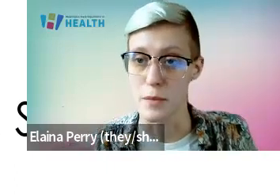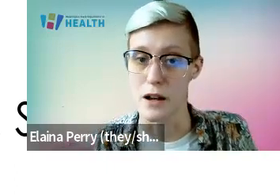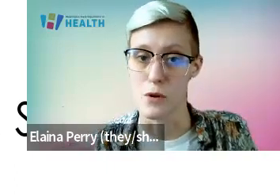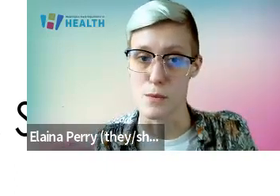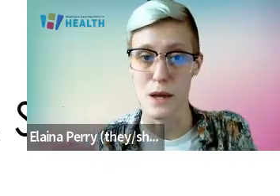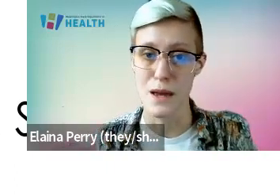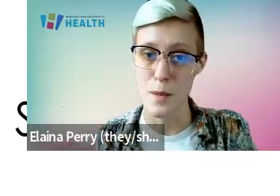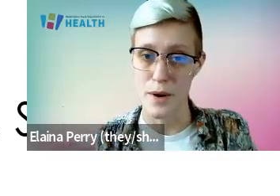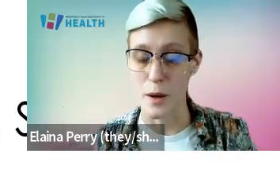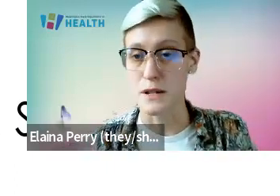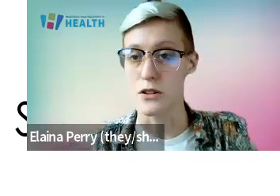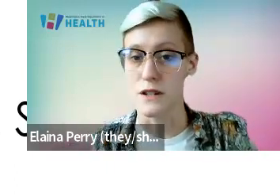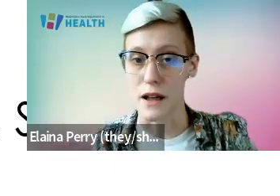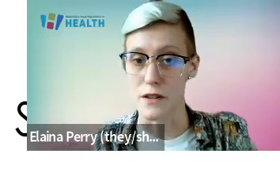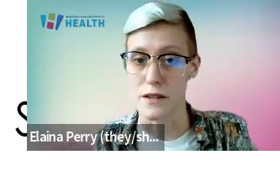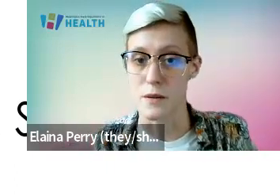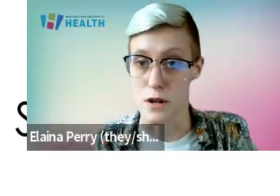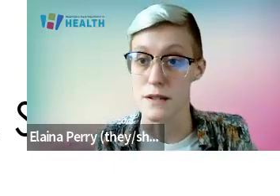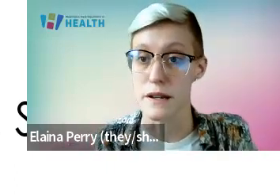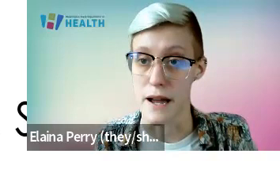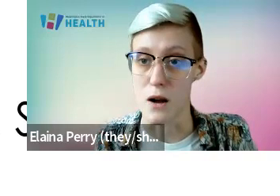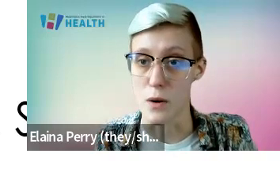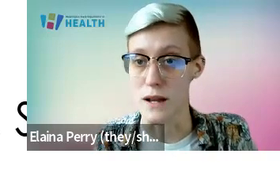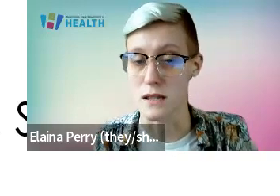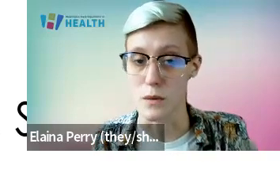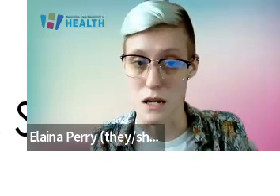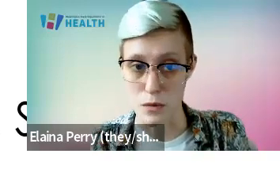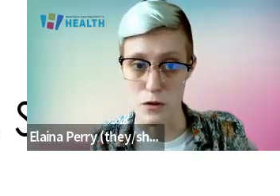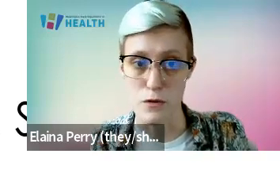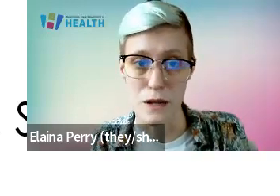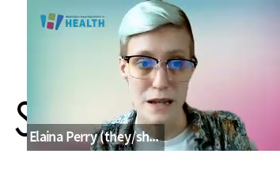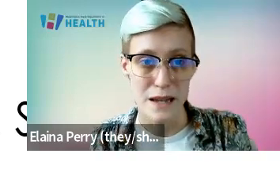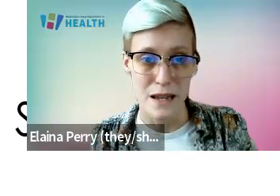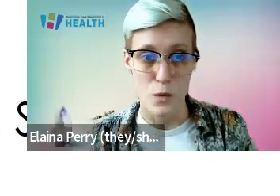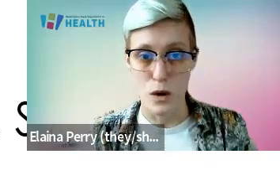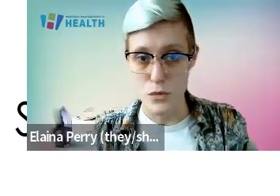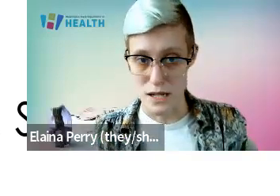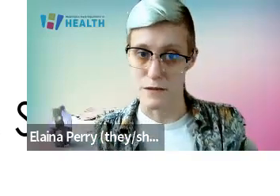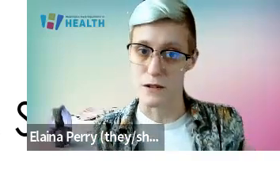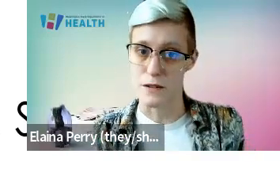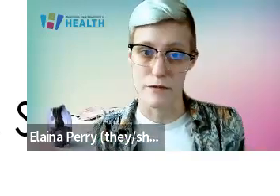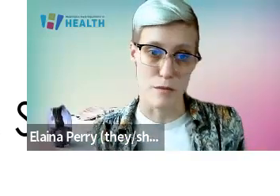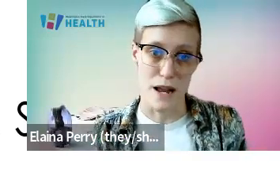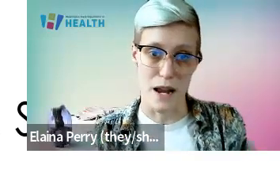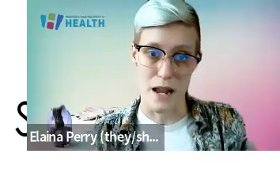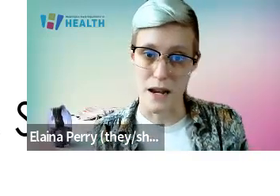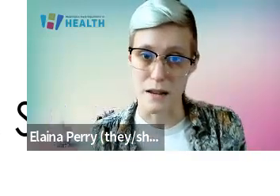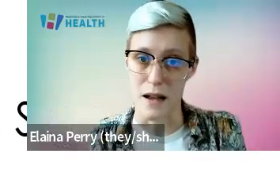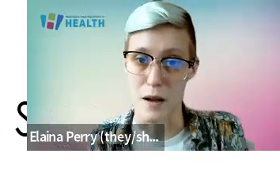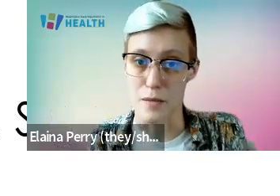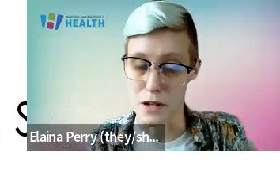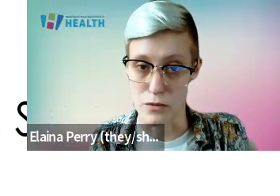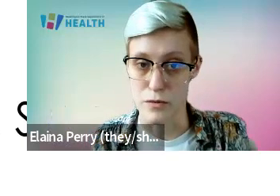inform our tech platform, but helped us understand how the system works now and ways that we can improve. Warm transfers from